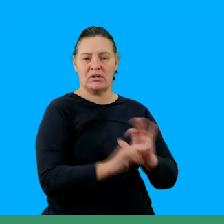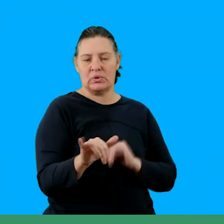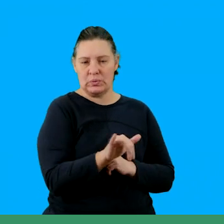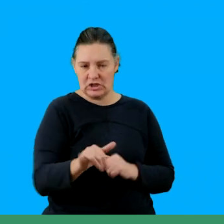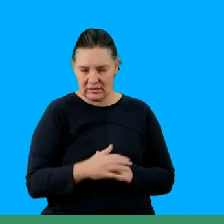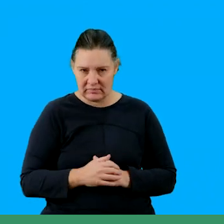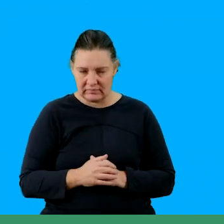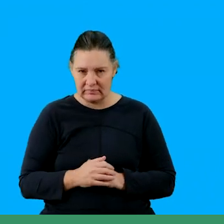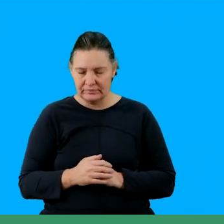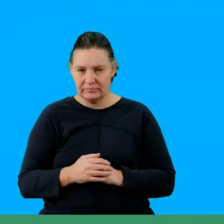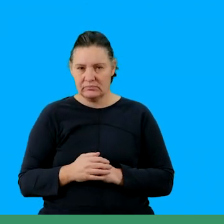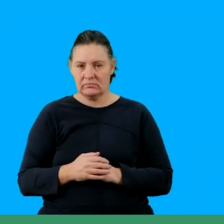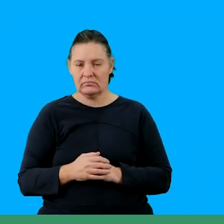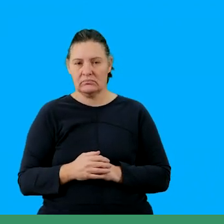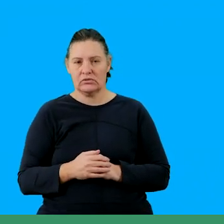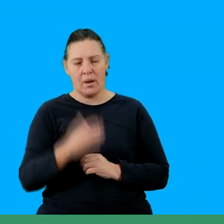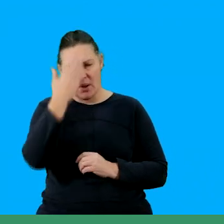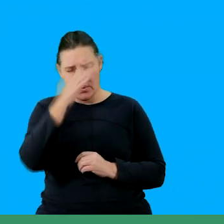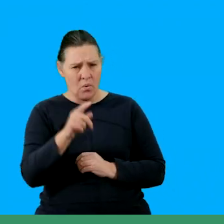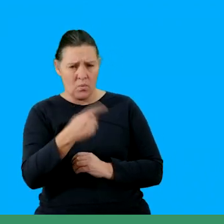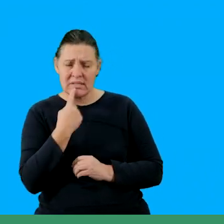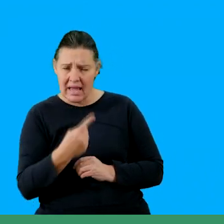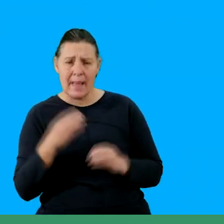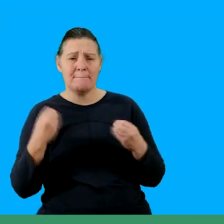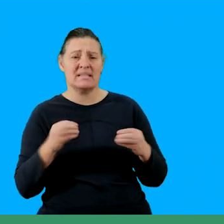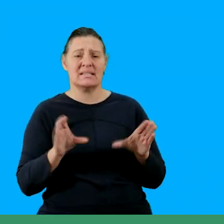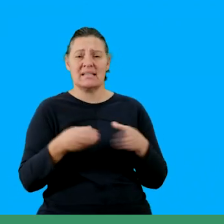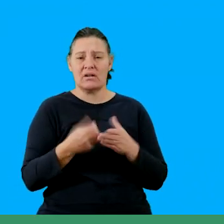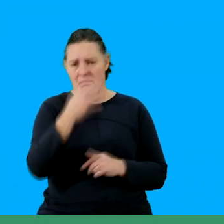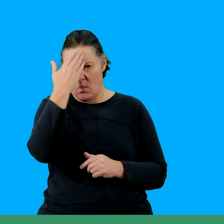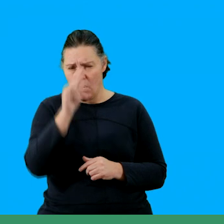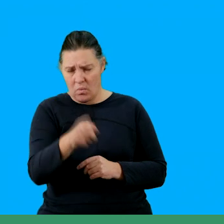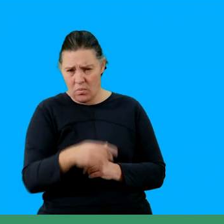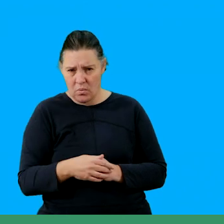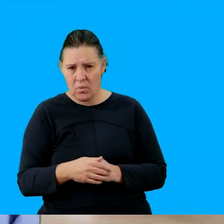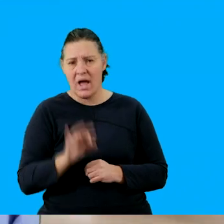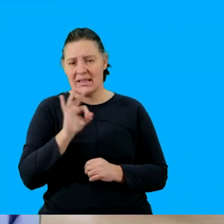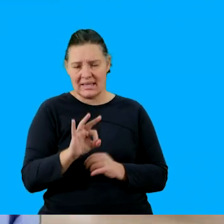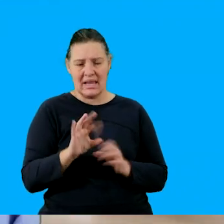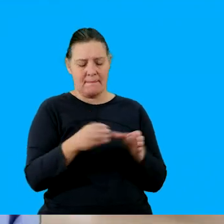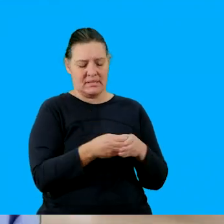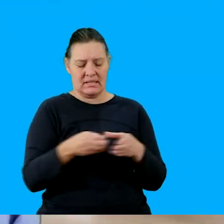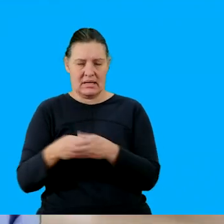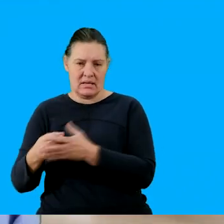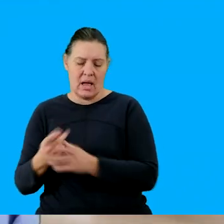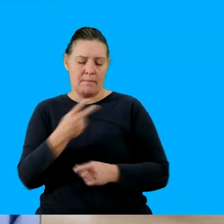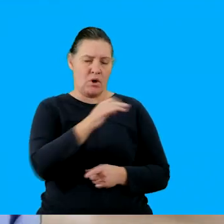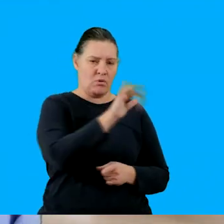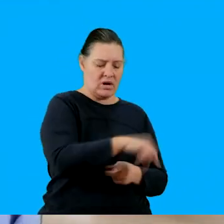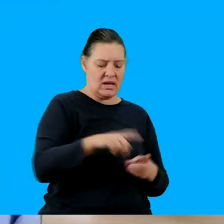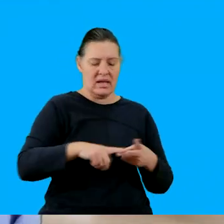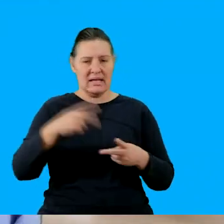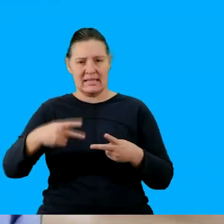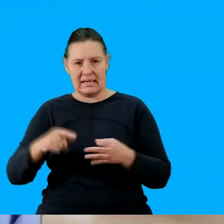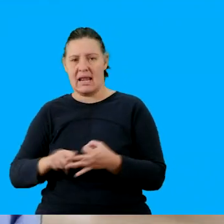each statement below. So you should be know immediately we say business sectors, you should be thinking about the 3 business sectors, your